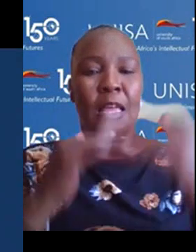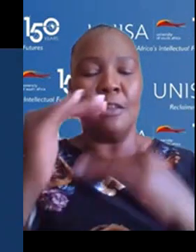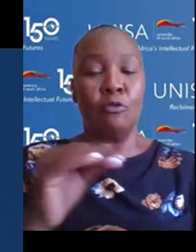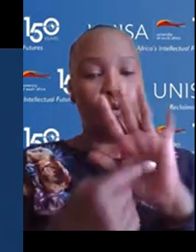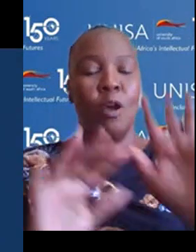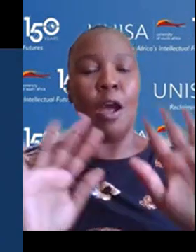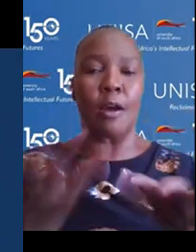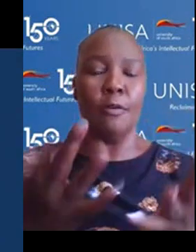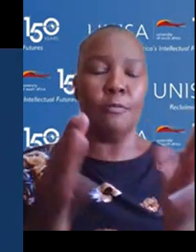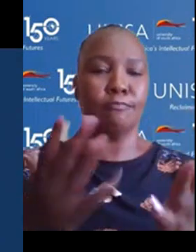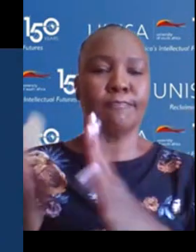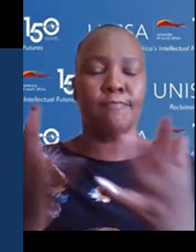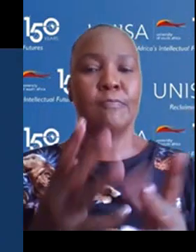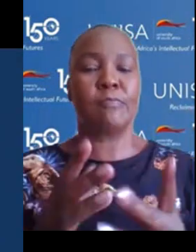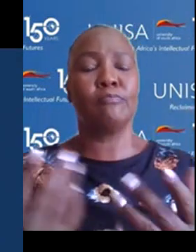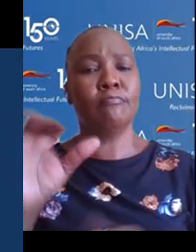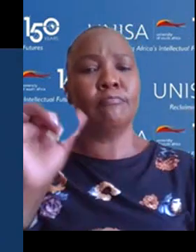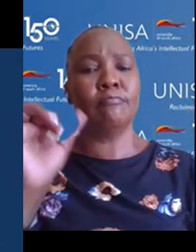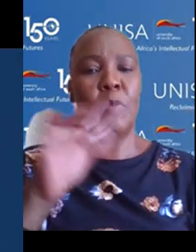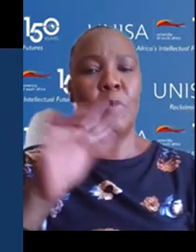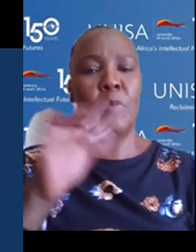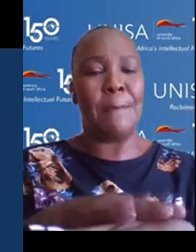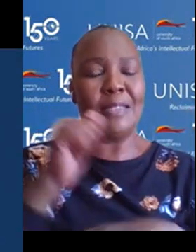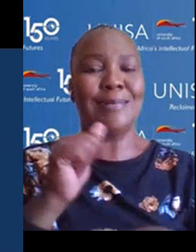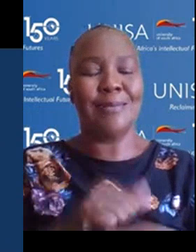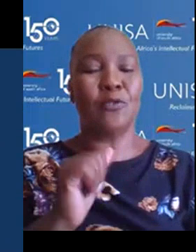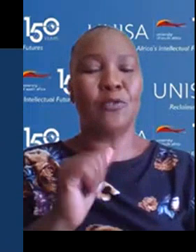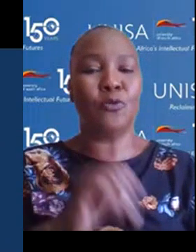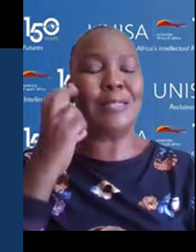you. But yeah, these are basically the things that you can